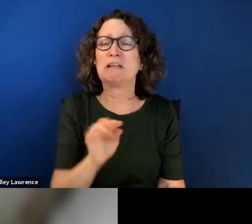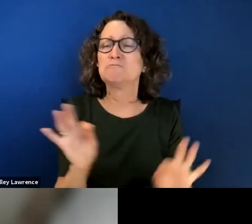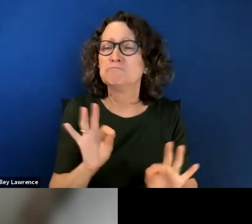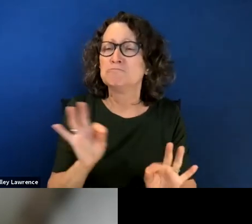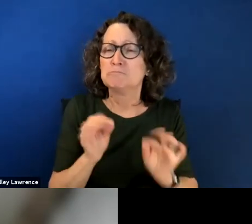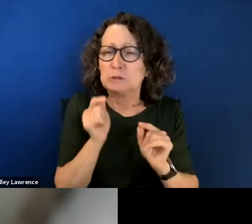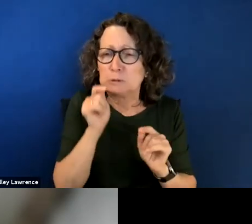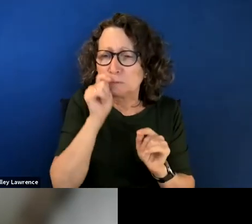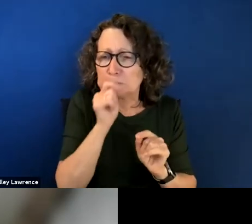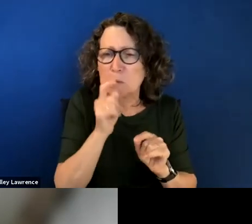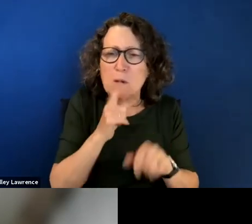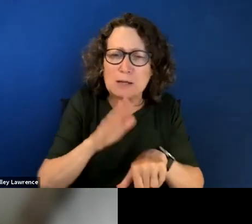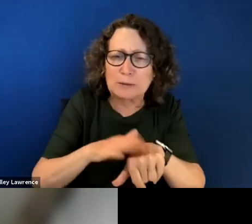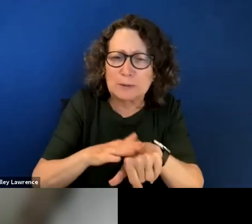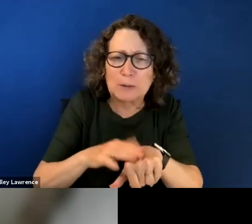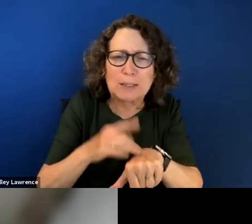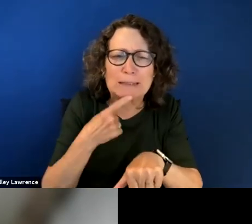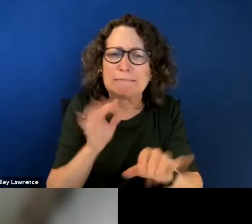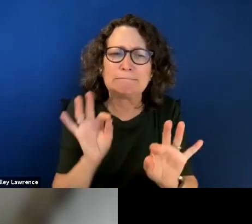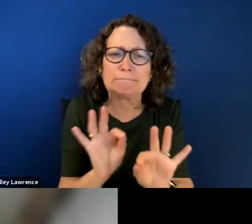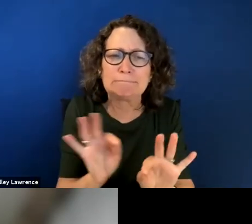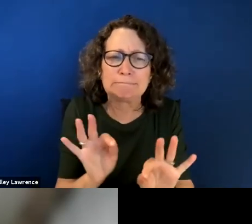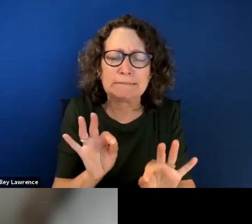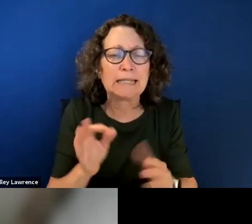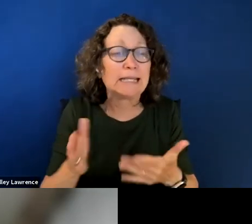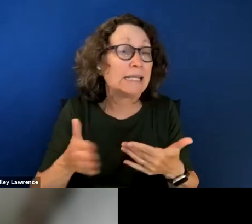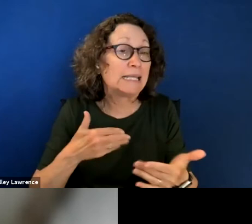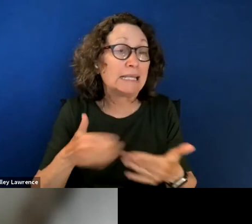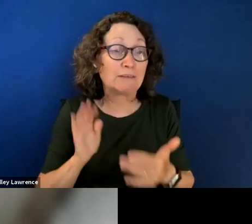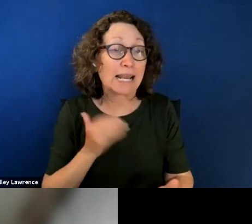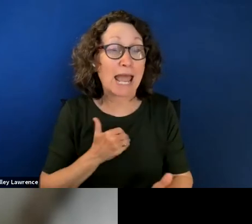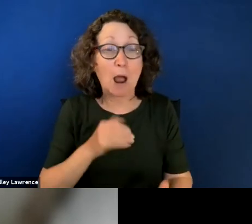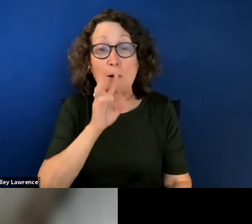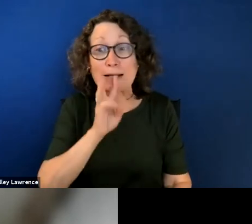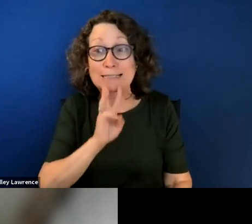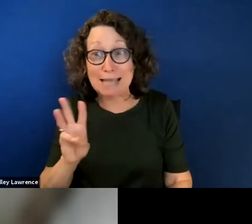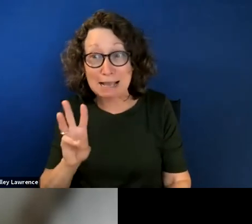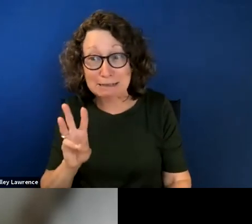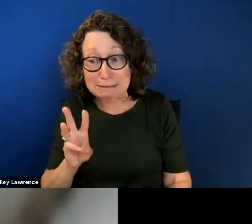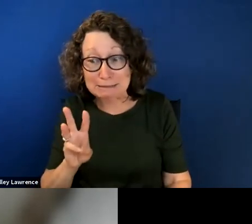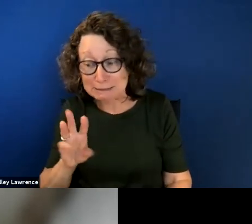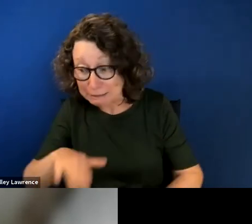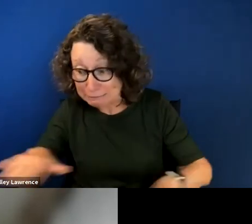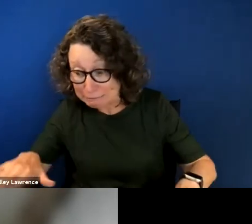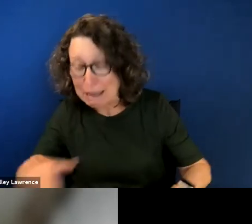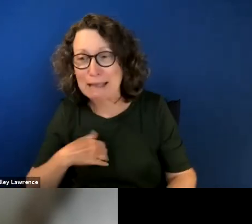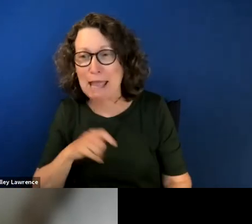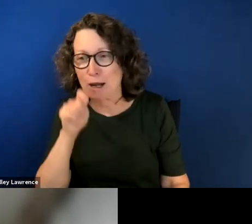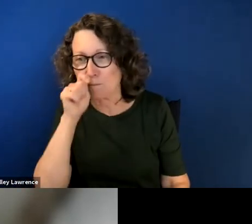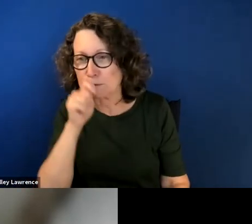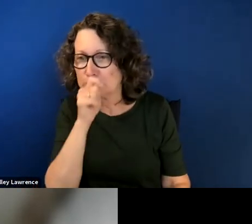So we want to reassure folks that even our six-year-olds will be able to do this.